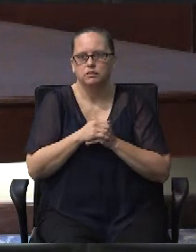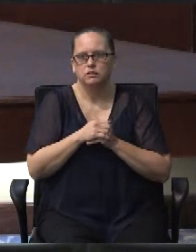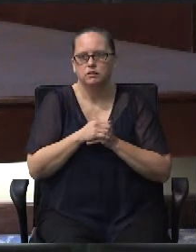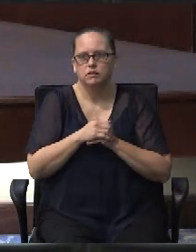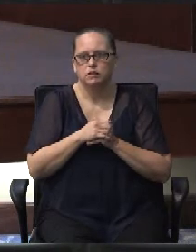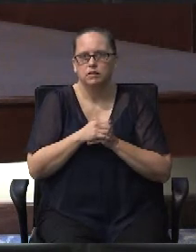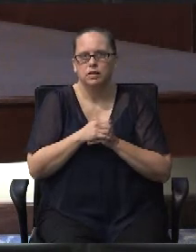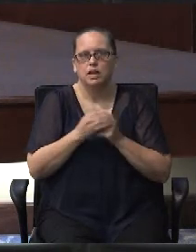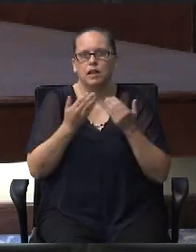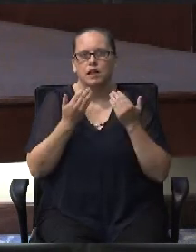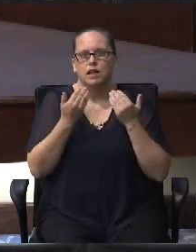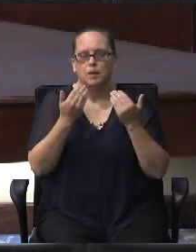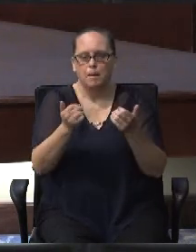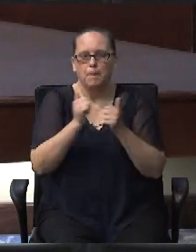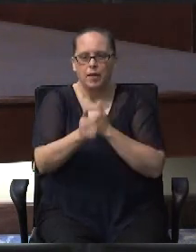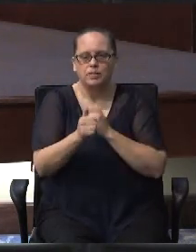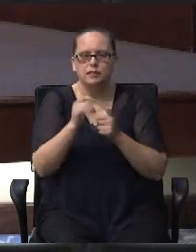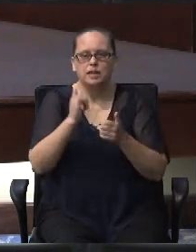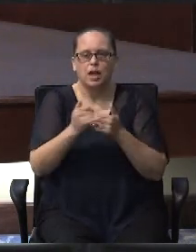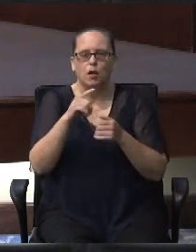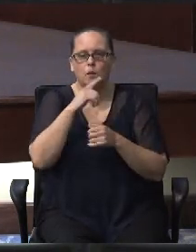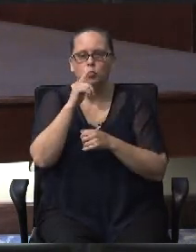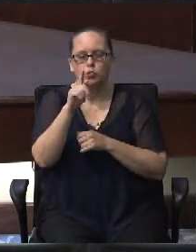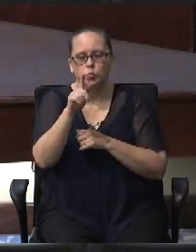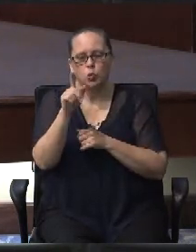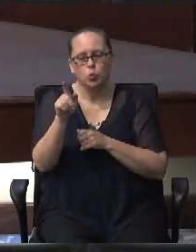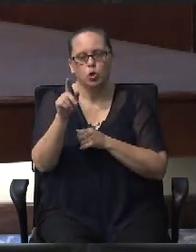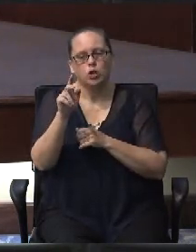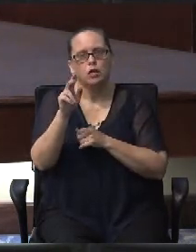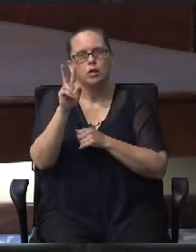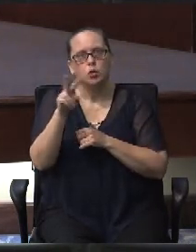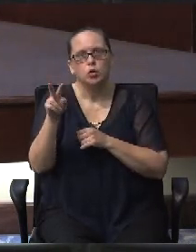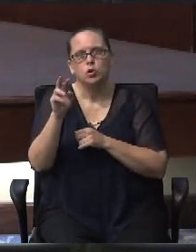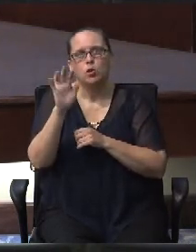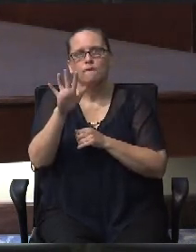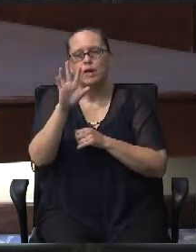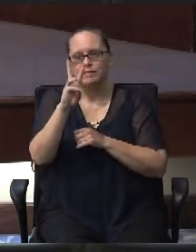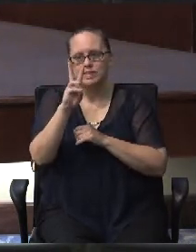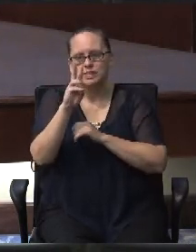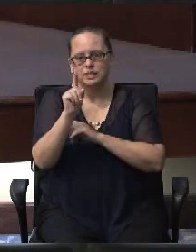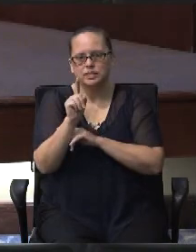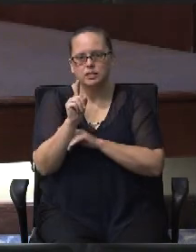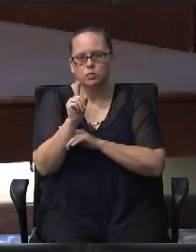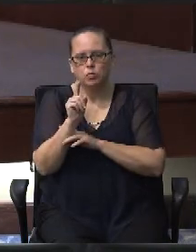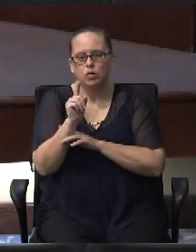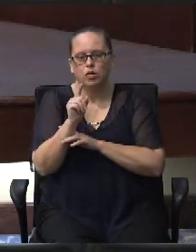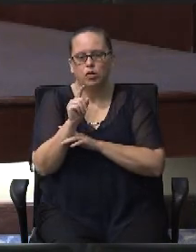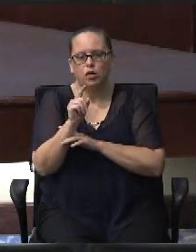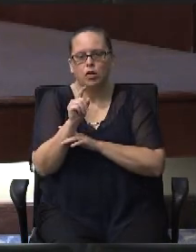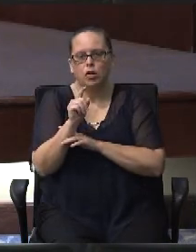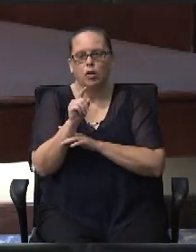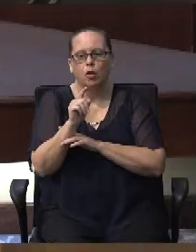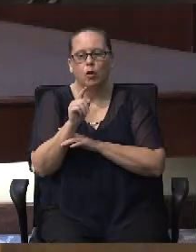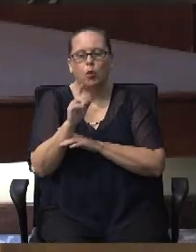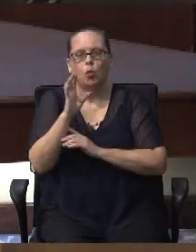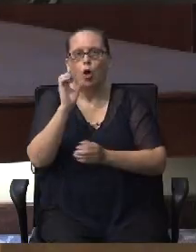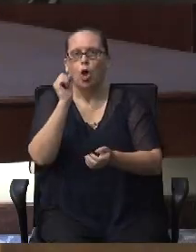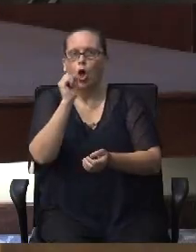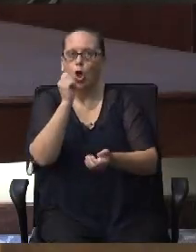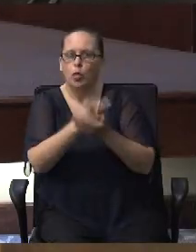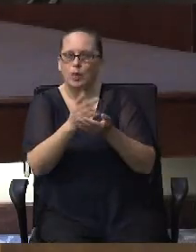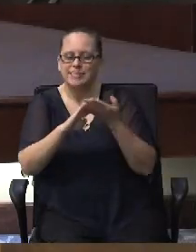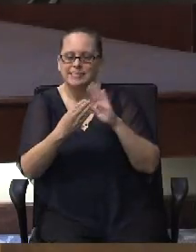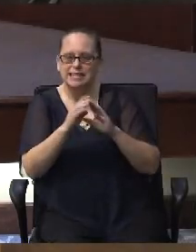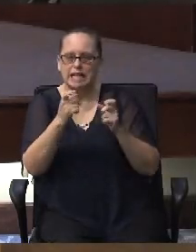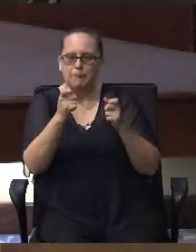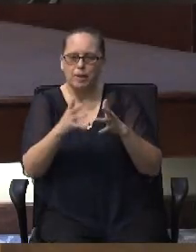That motion carries, and we'll move on to public hearing 2021-561. I will entertain a motion to authorize the city manager